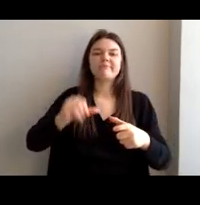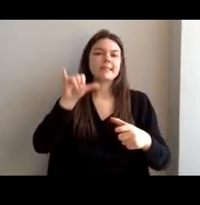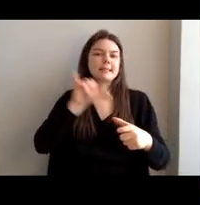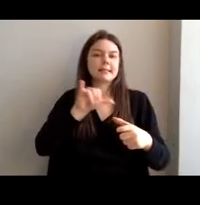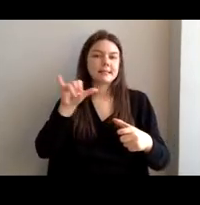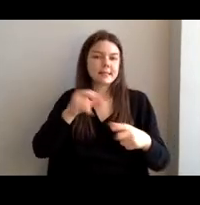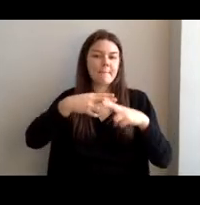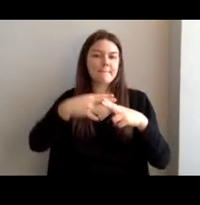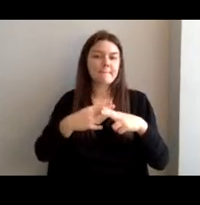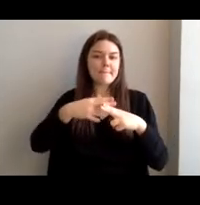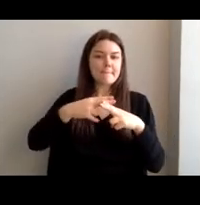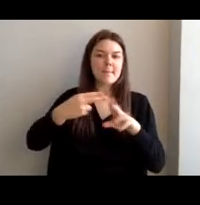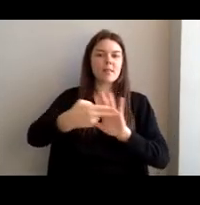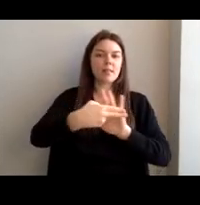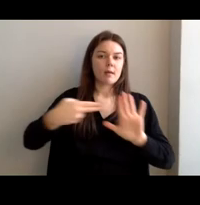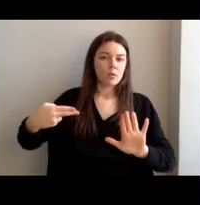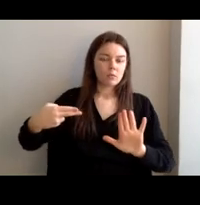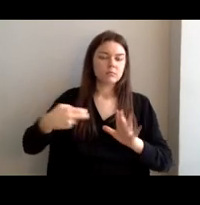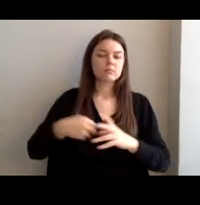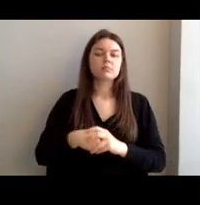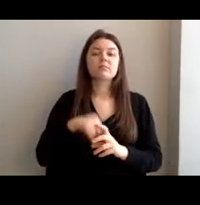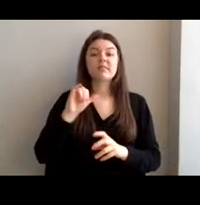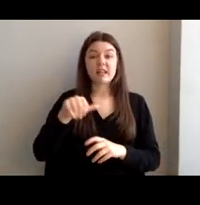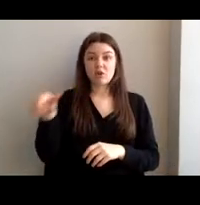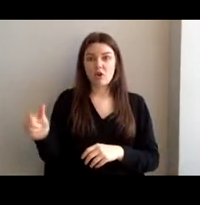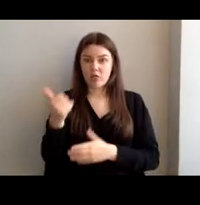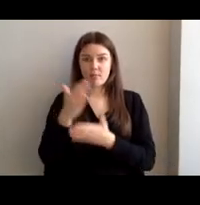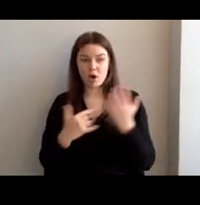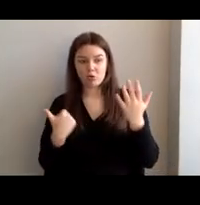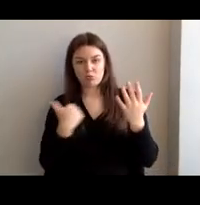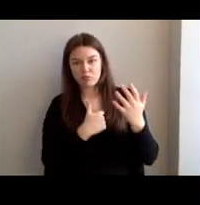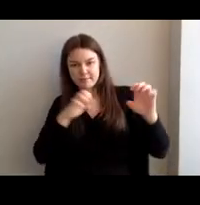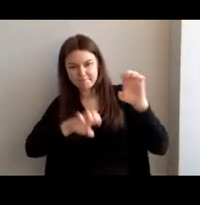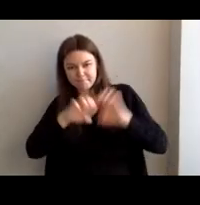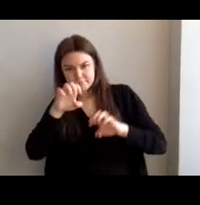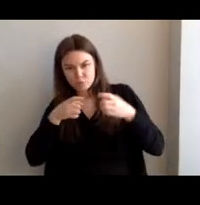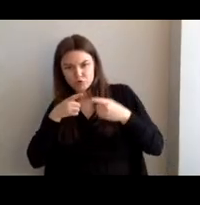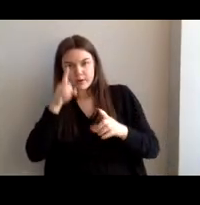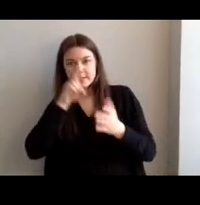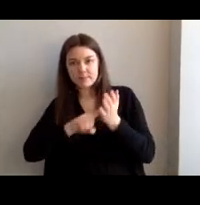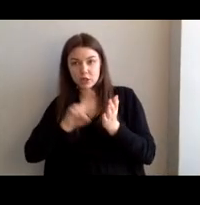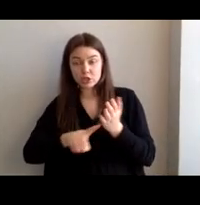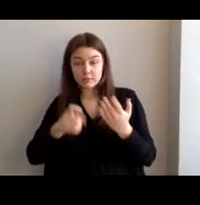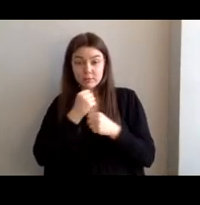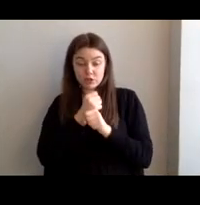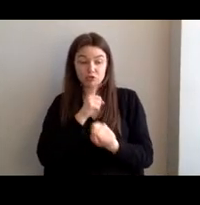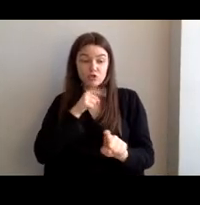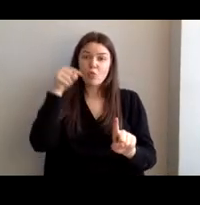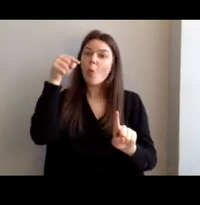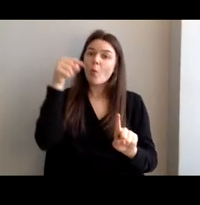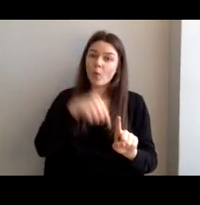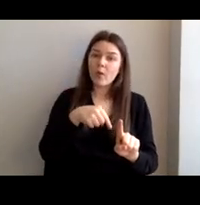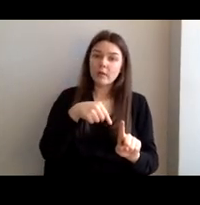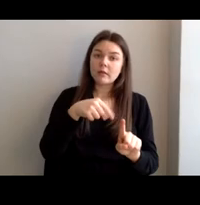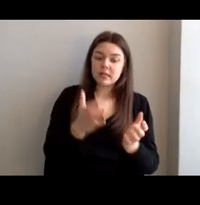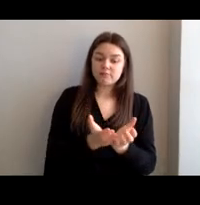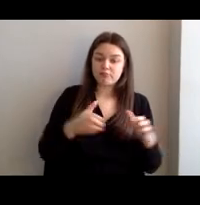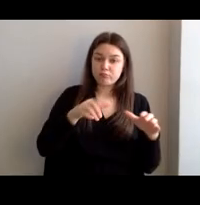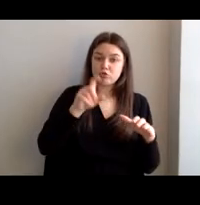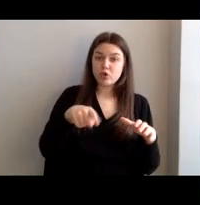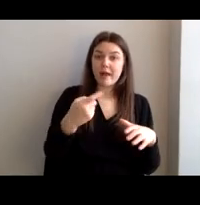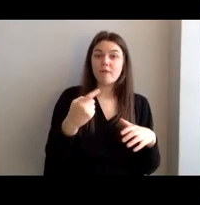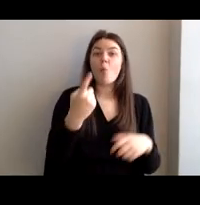that's stated on the label. So that's another element that we'd evaluate during inspection, is making sure that, okay, this bin should have a pound of crab in it. Let's